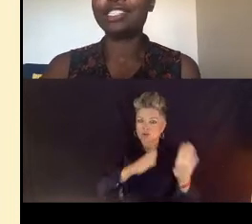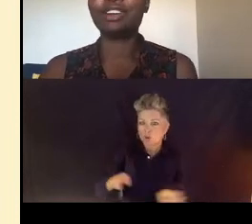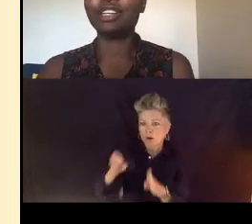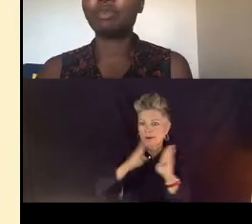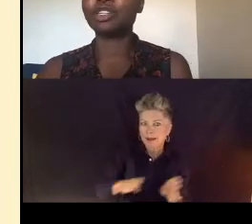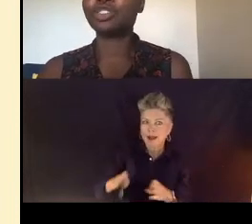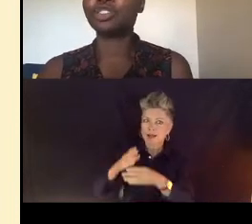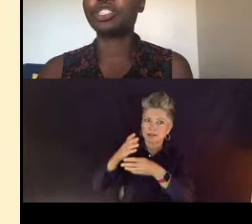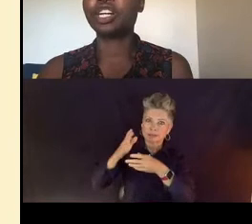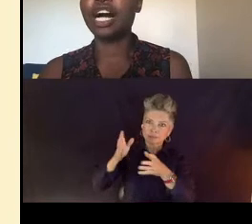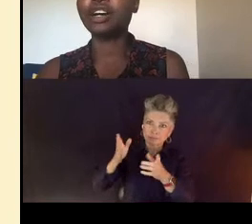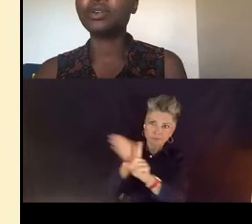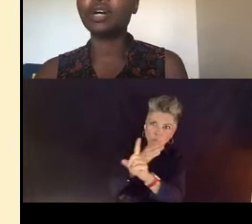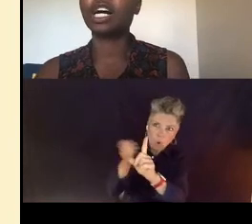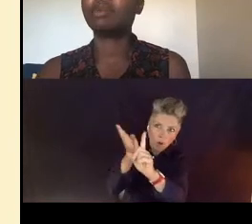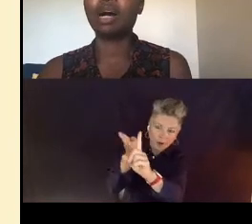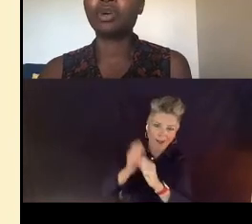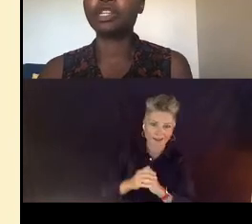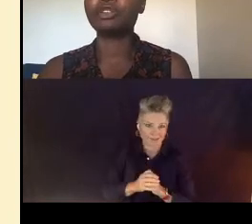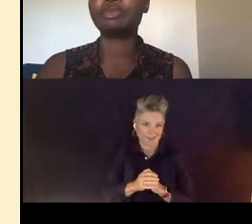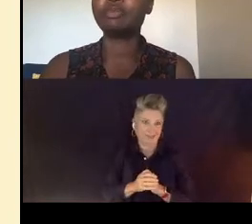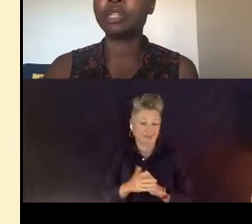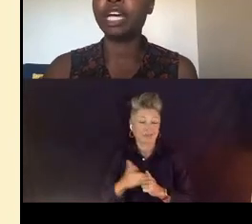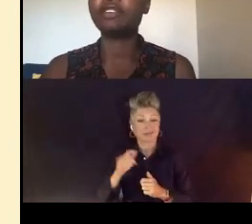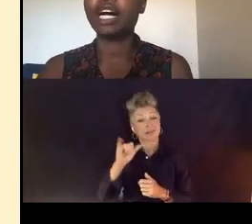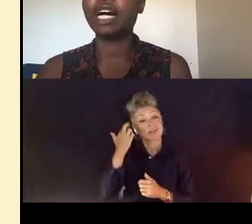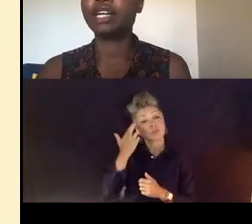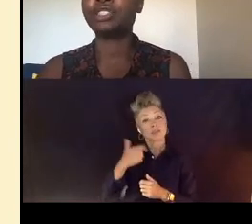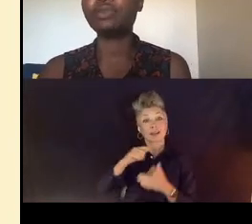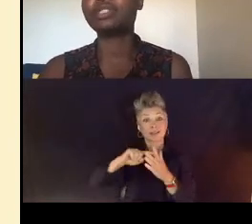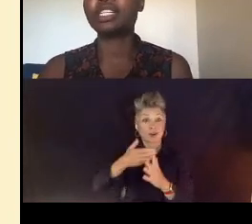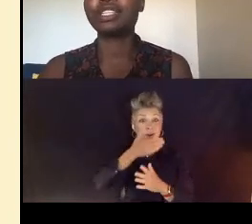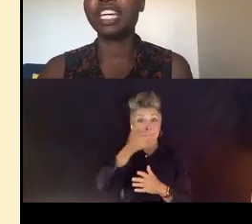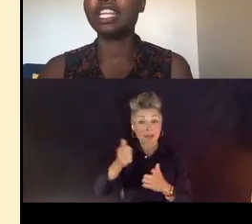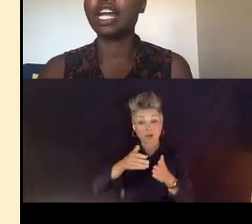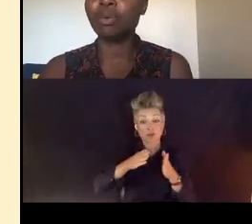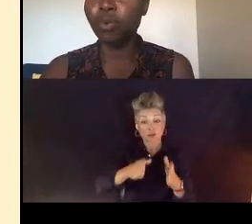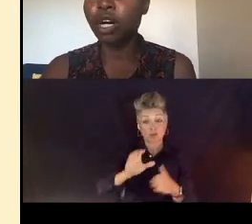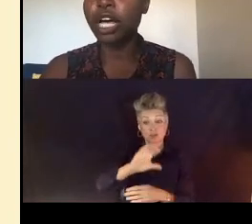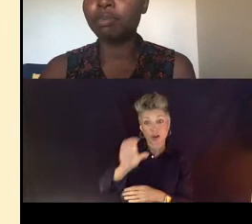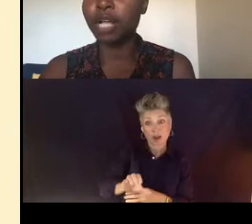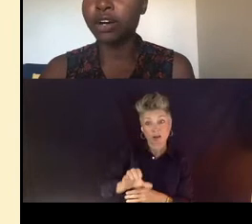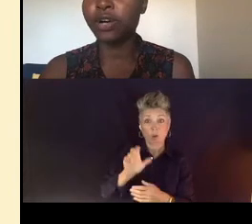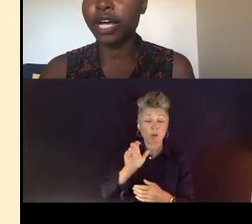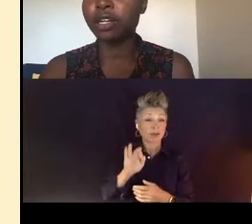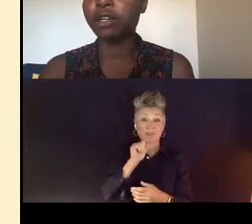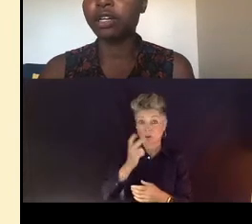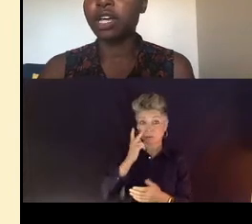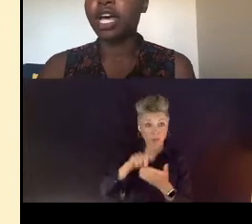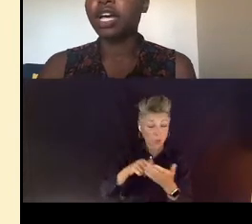I started Better Street Chicago. I'm one of those people that if I don't see the thing that I want, I'm like,